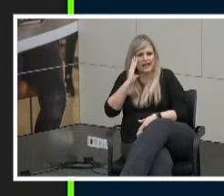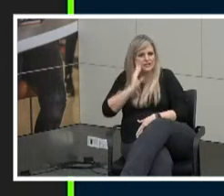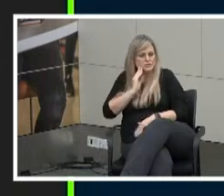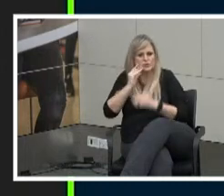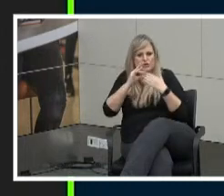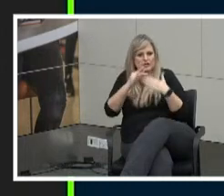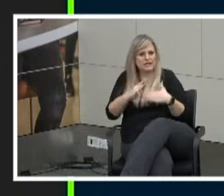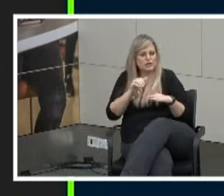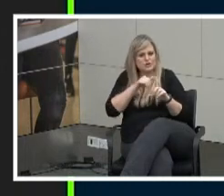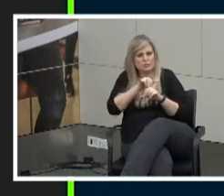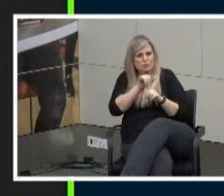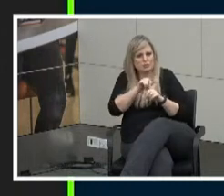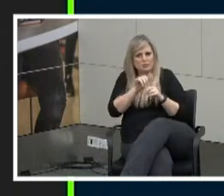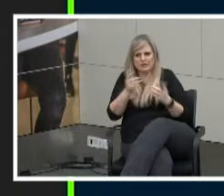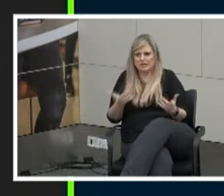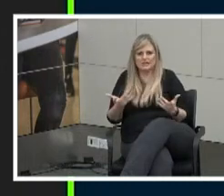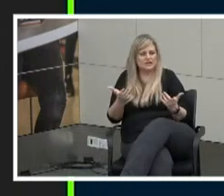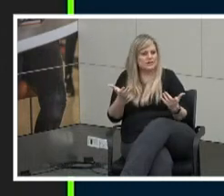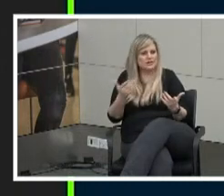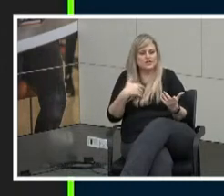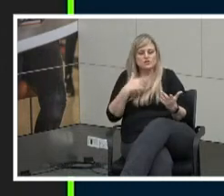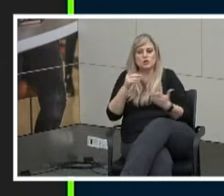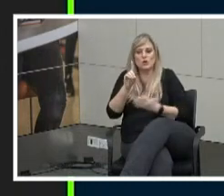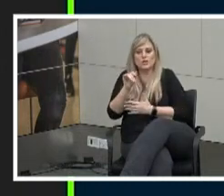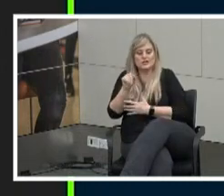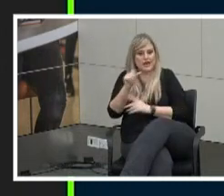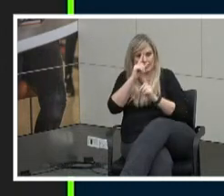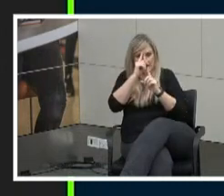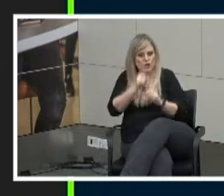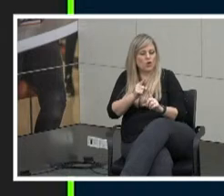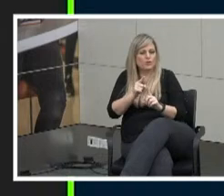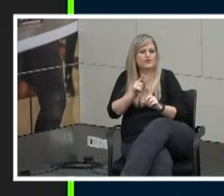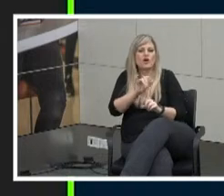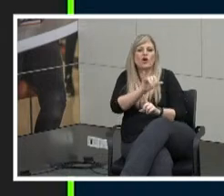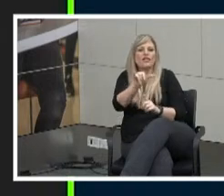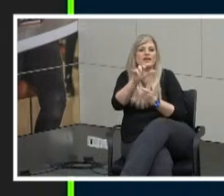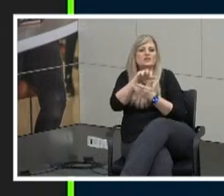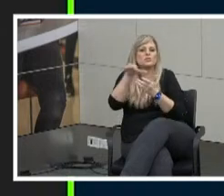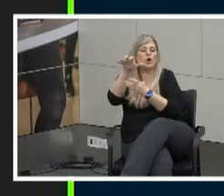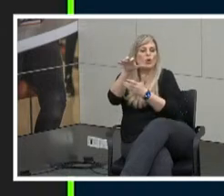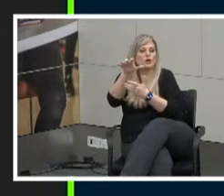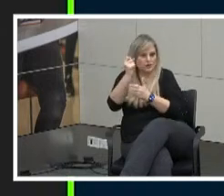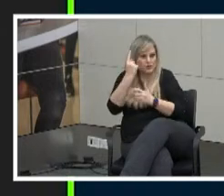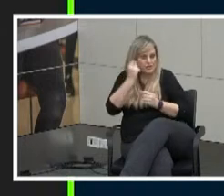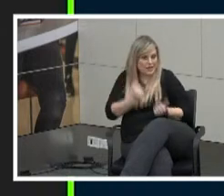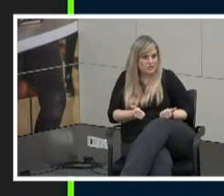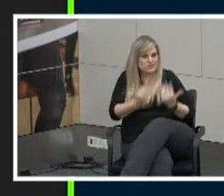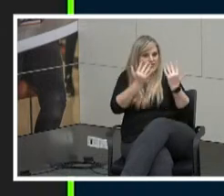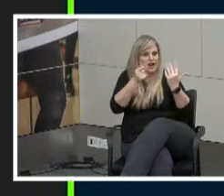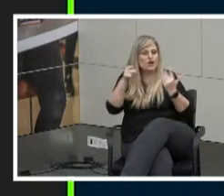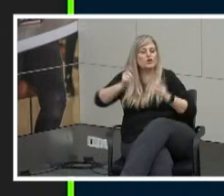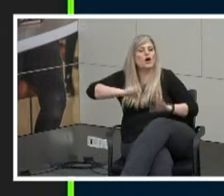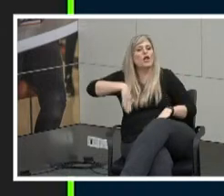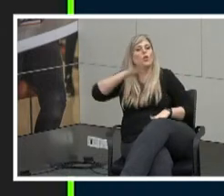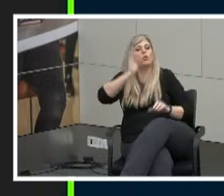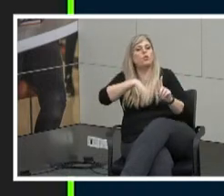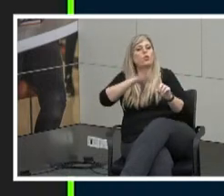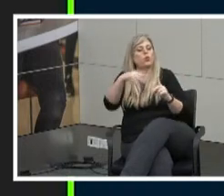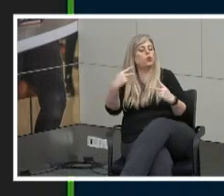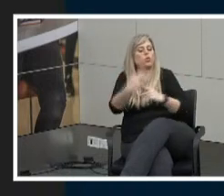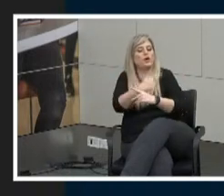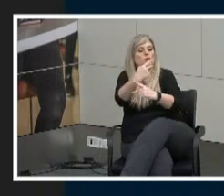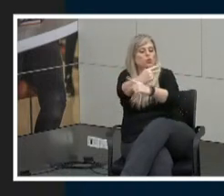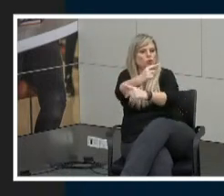champion in HISD the data and goals are smoke there's a fire and you're flaming it please do better